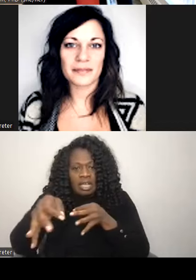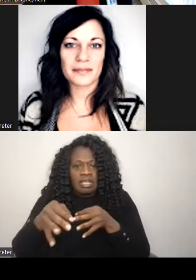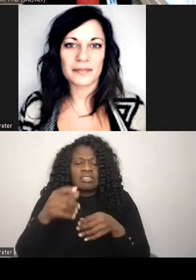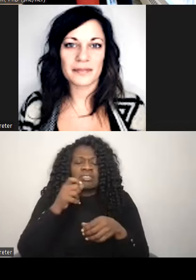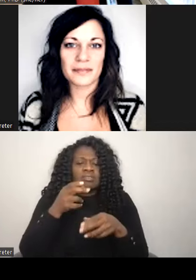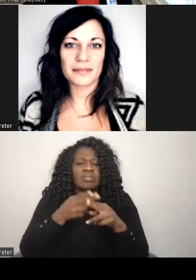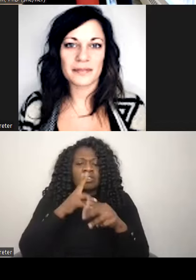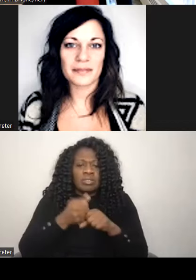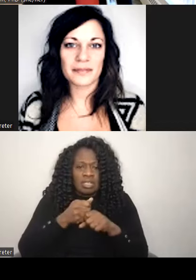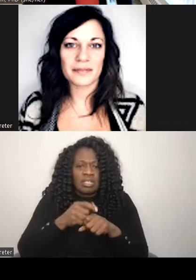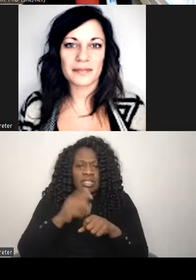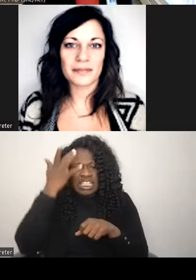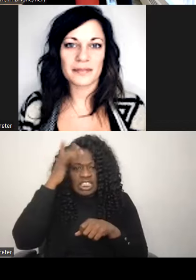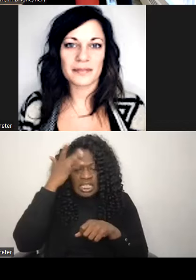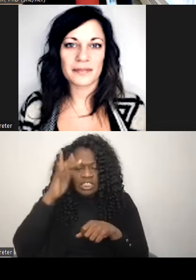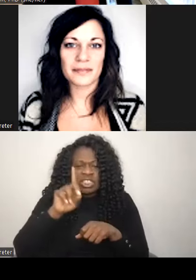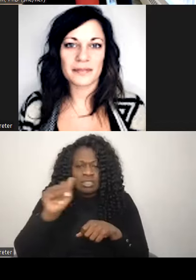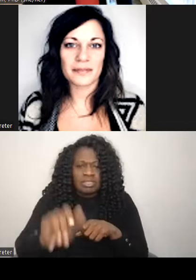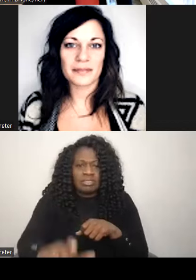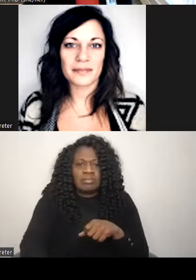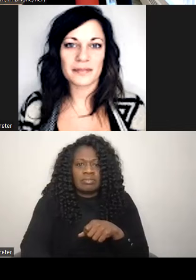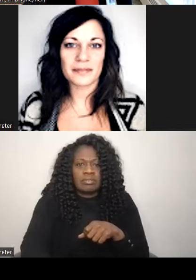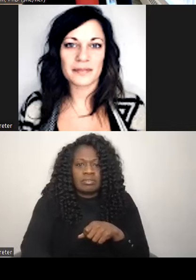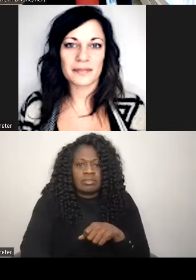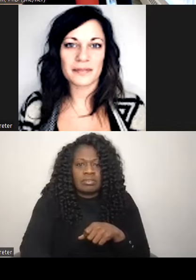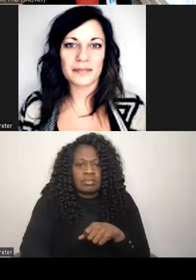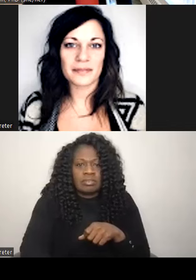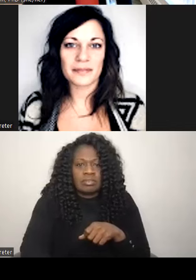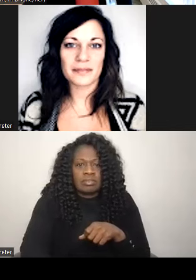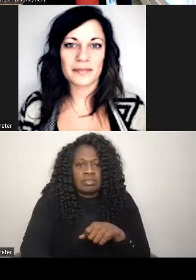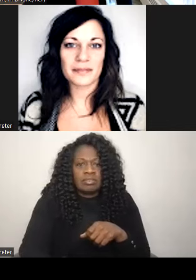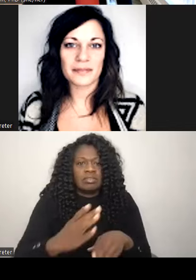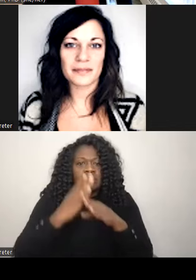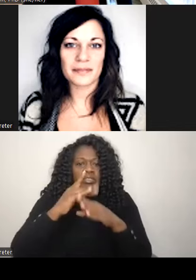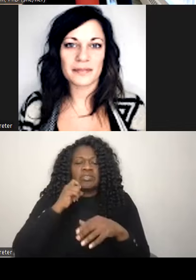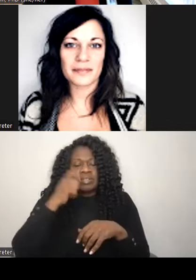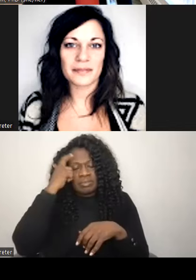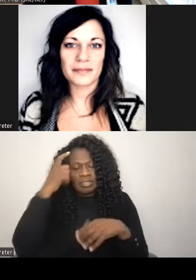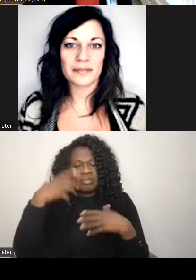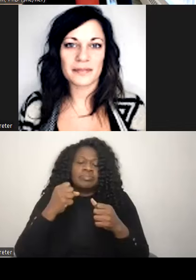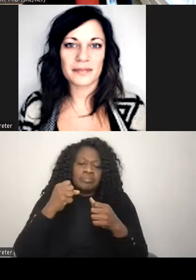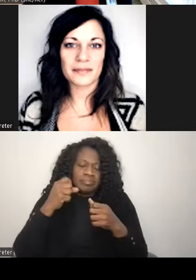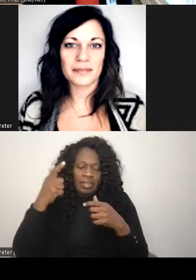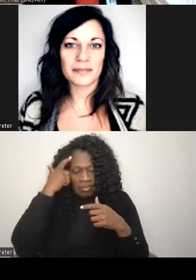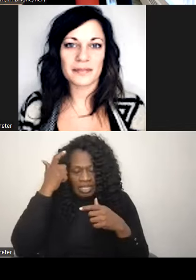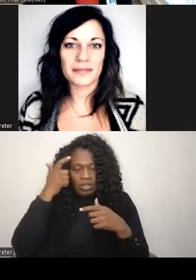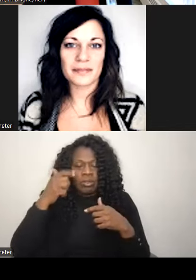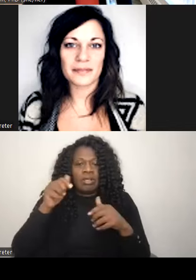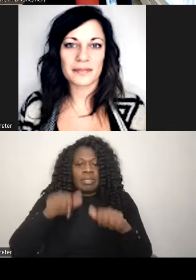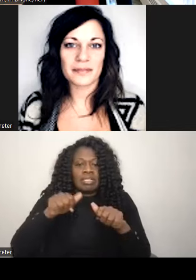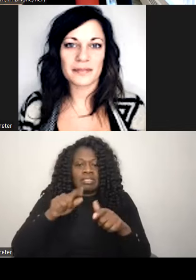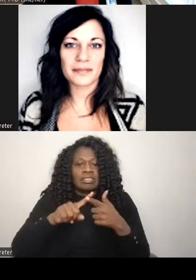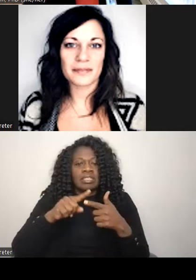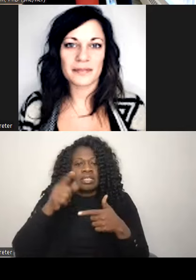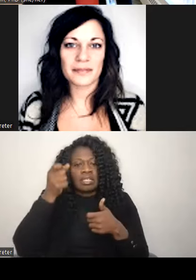about intellectual disability. So this is an impairment in general mental abilities that impact domains in three areas. One is